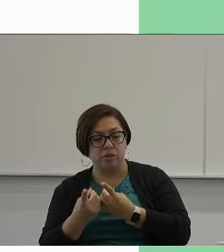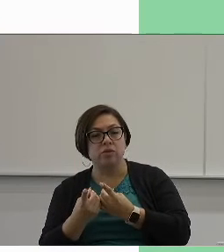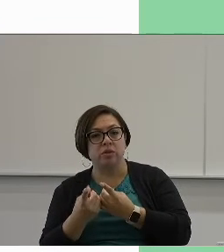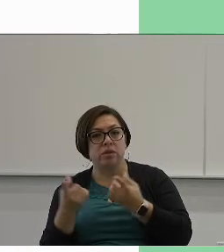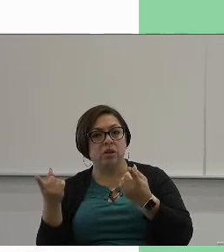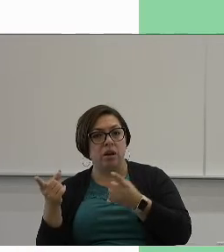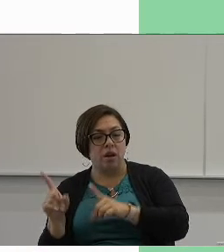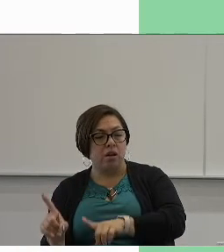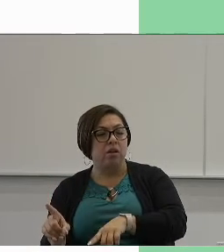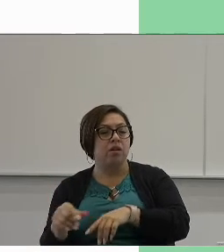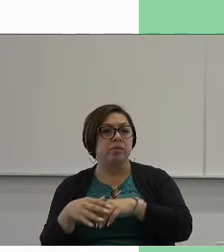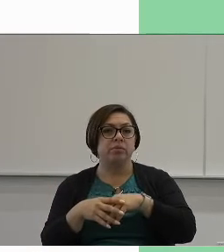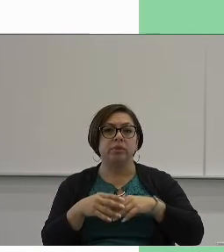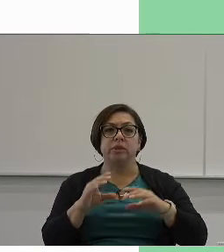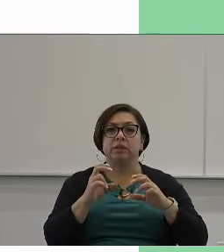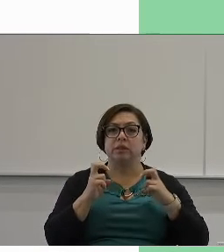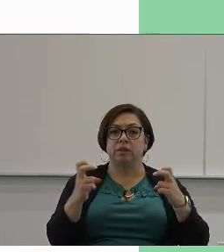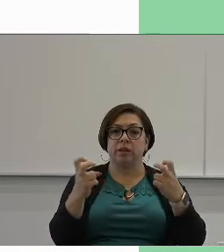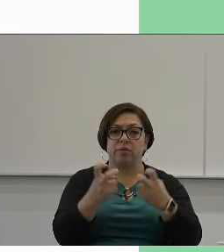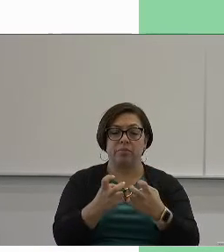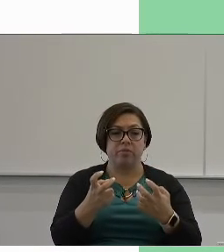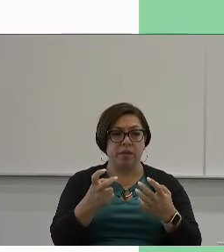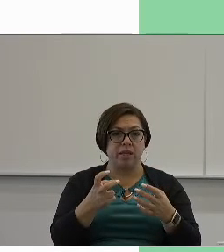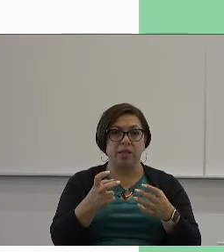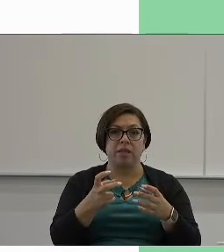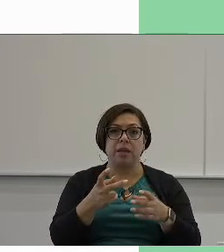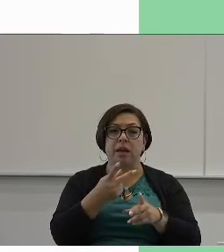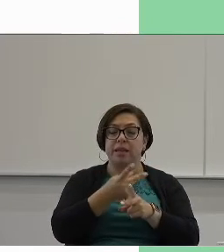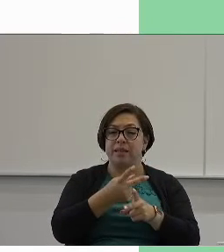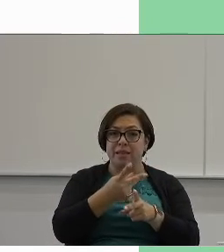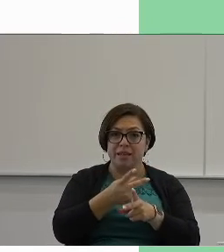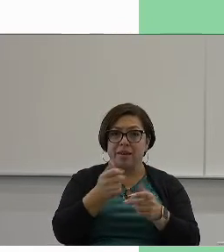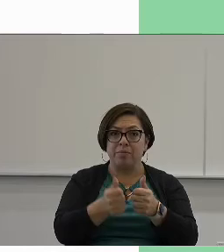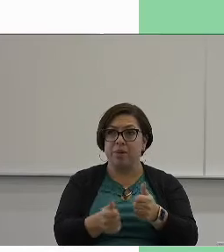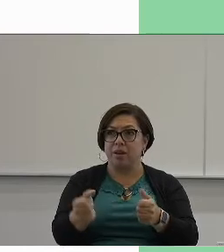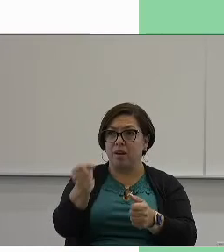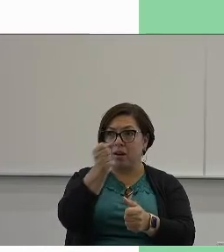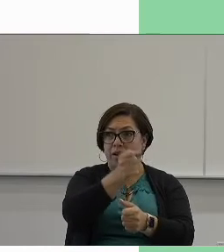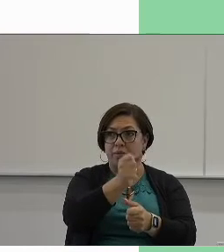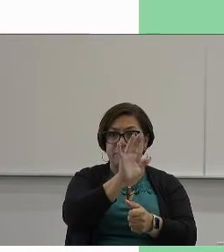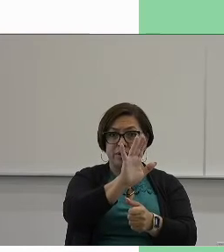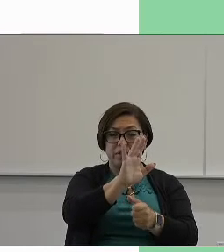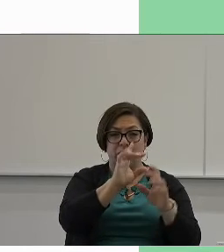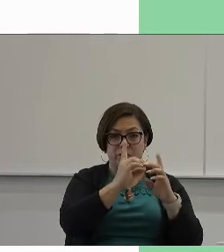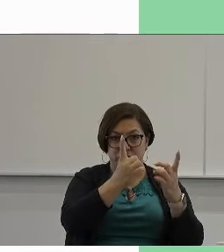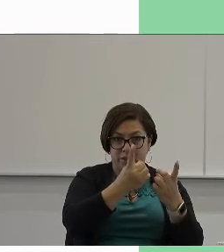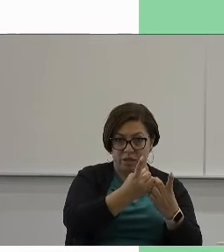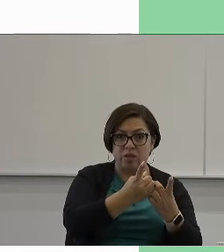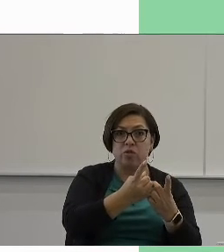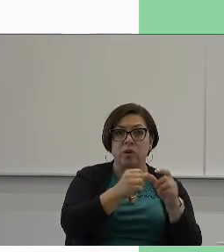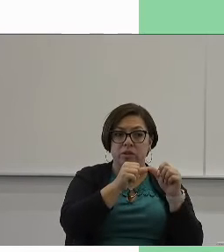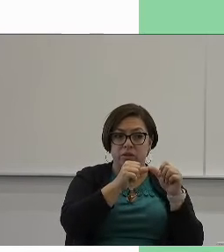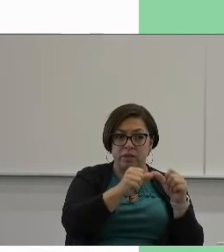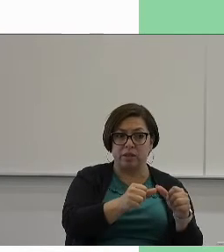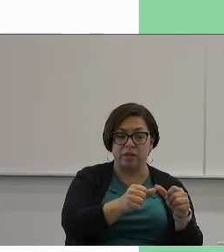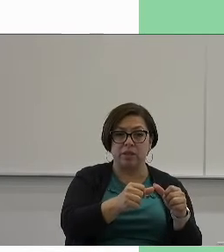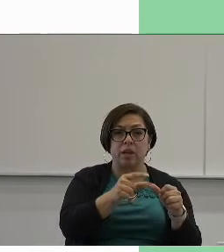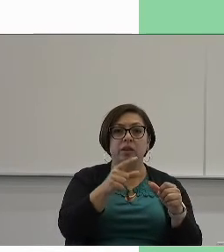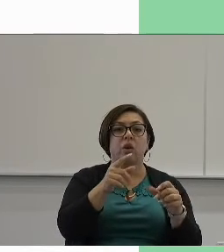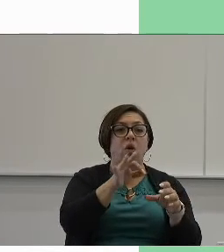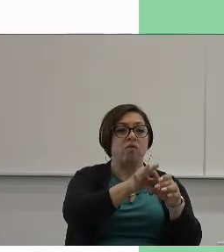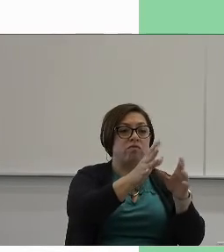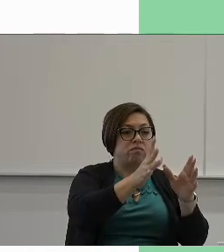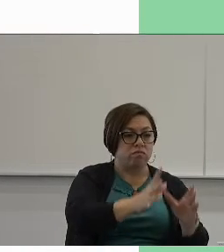The committee is keeping their existing incumbents in their districts to preserve that incumbency and voter relationships that